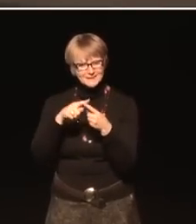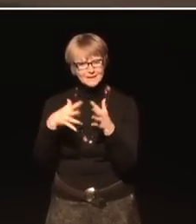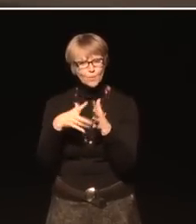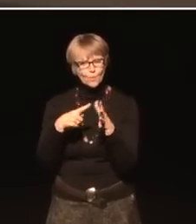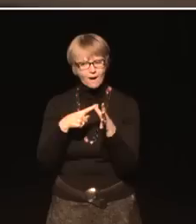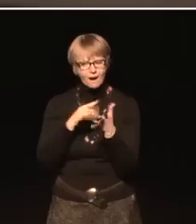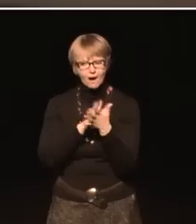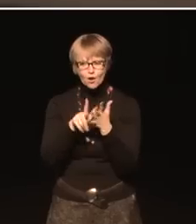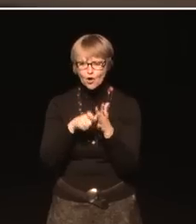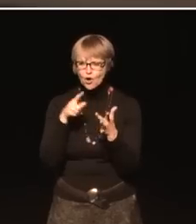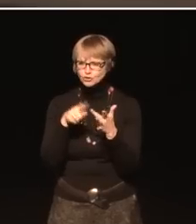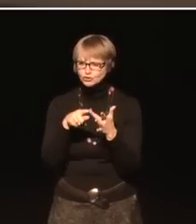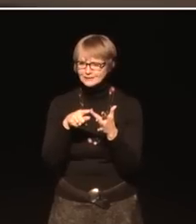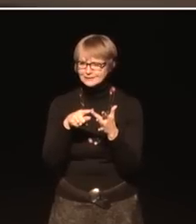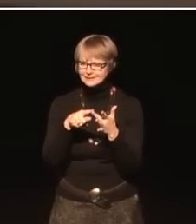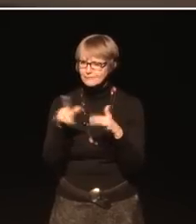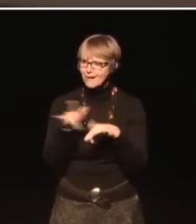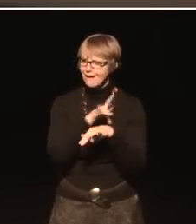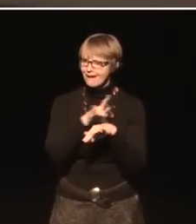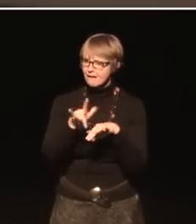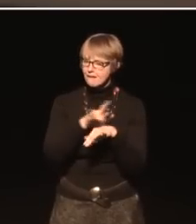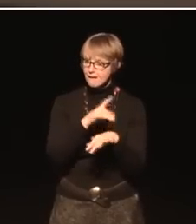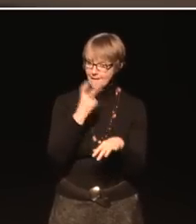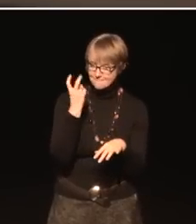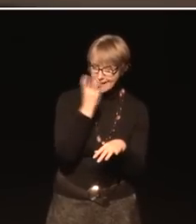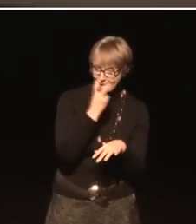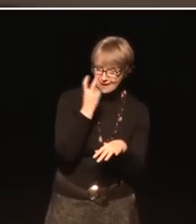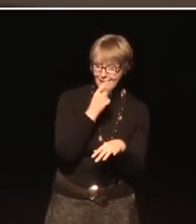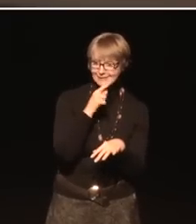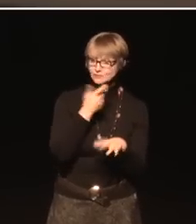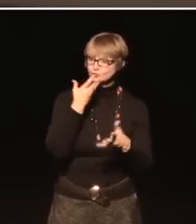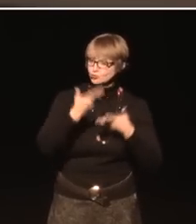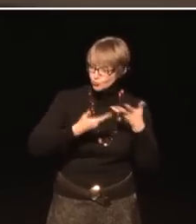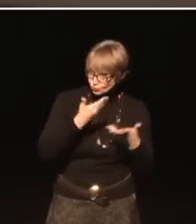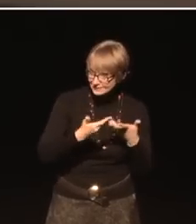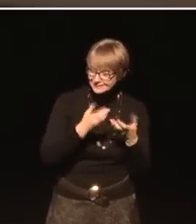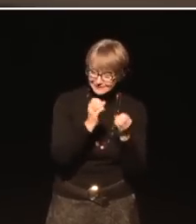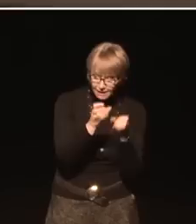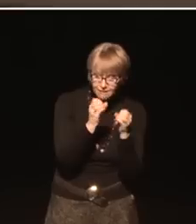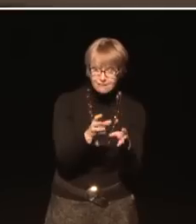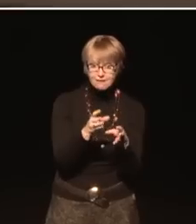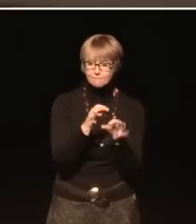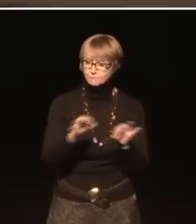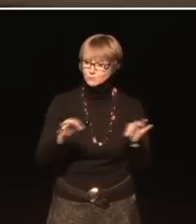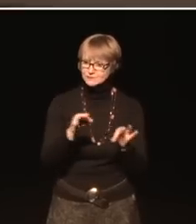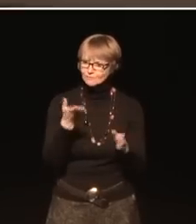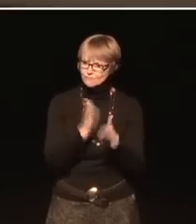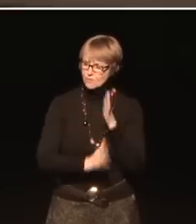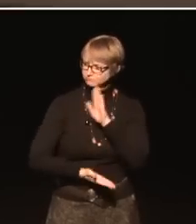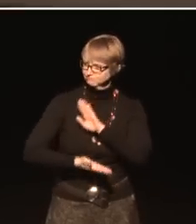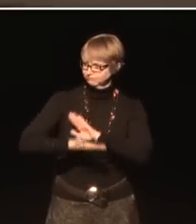blind, itinerant storytellers and musicians from medieval